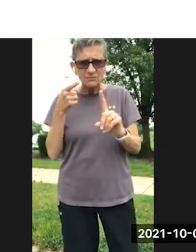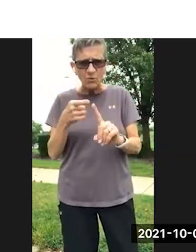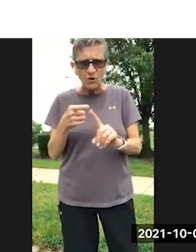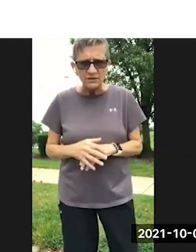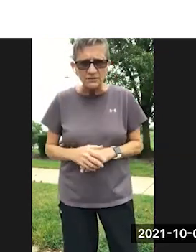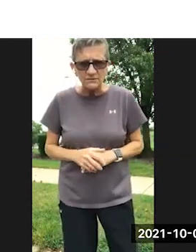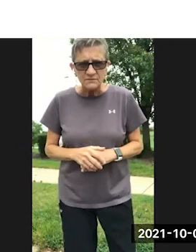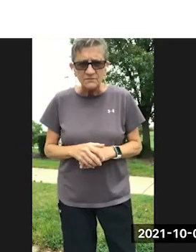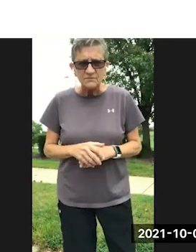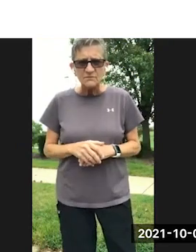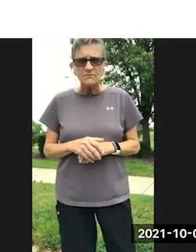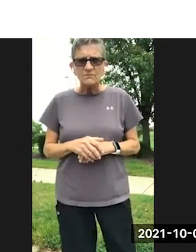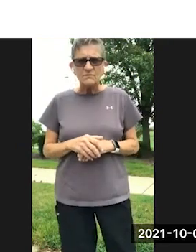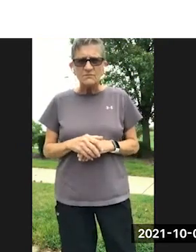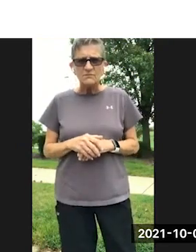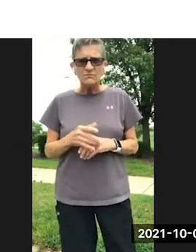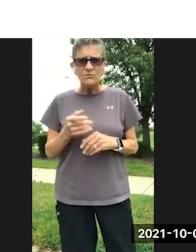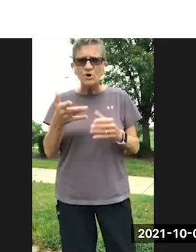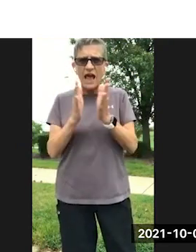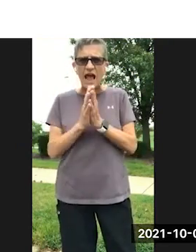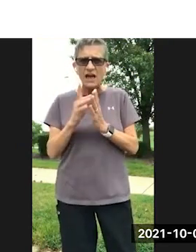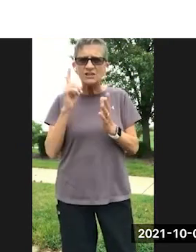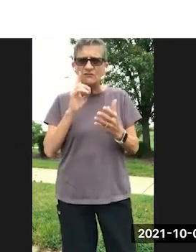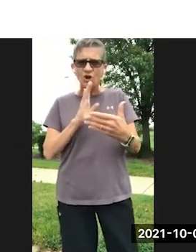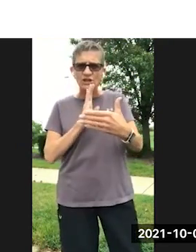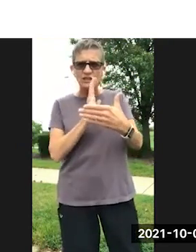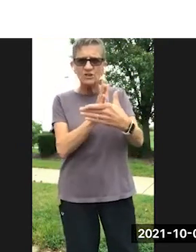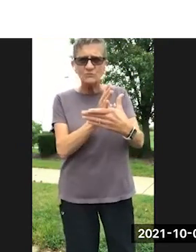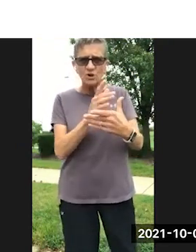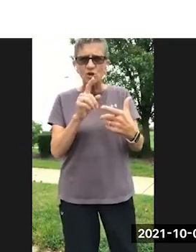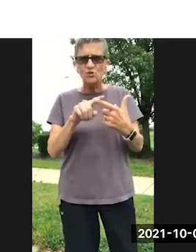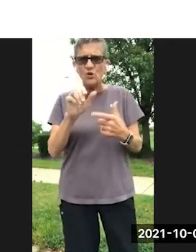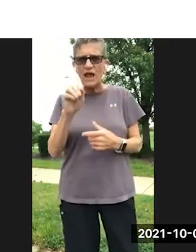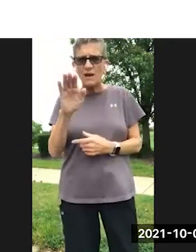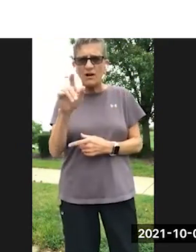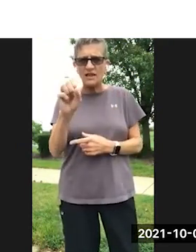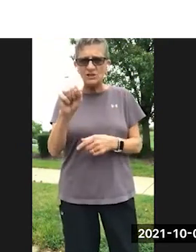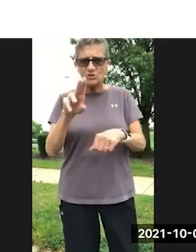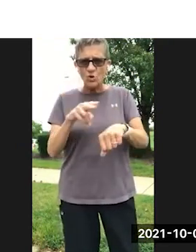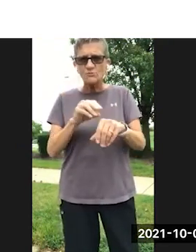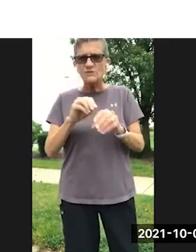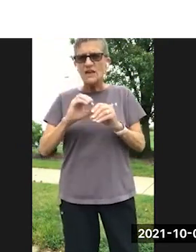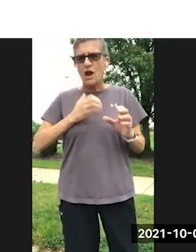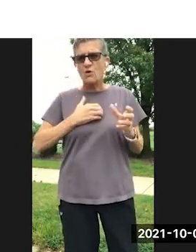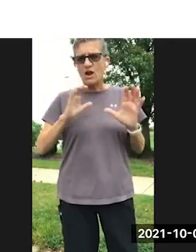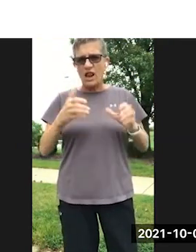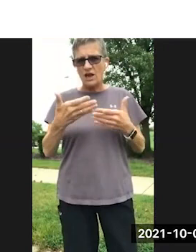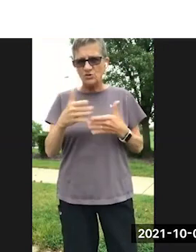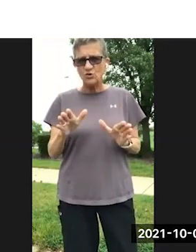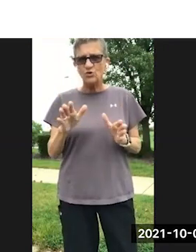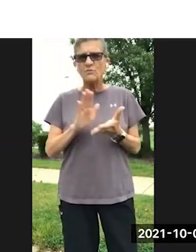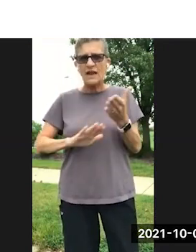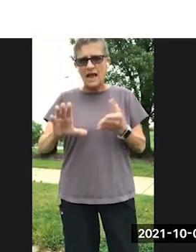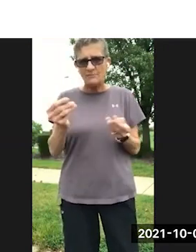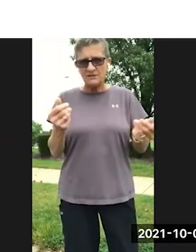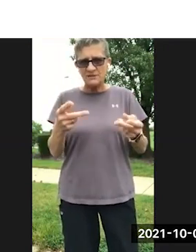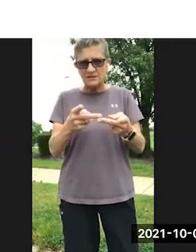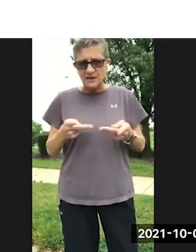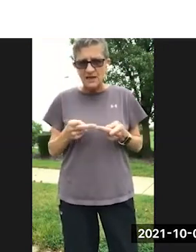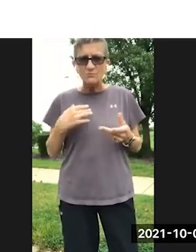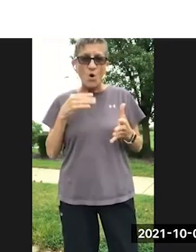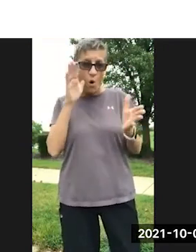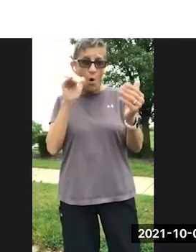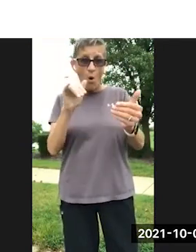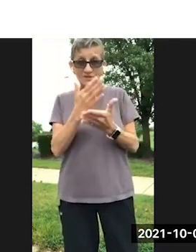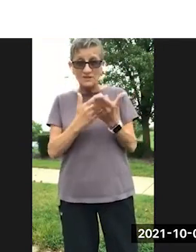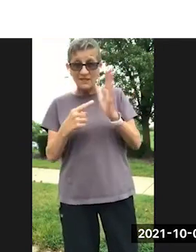We must continue to ask for disruptions to ableist norms in our classrooms and campus spaces. We hope that a few of the examples we mentioned